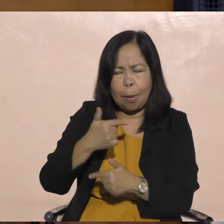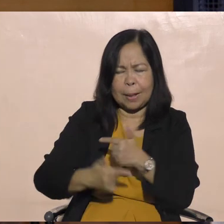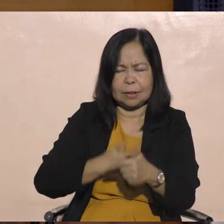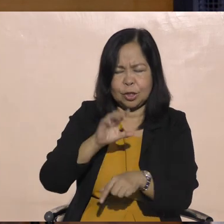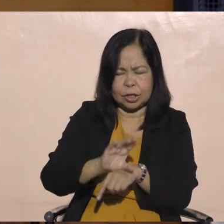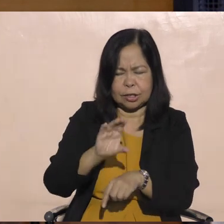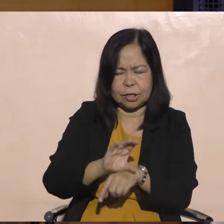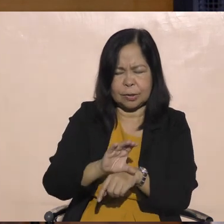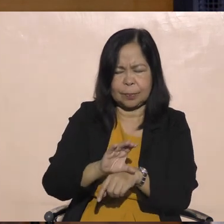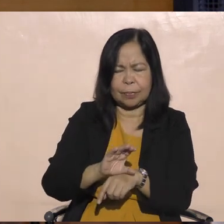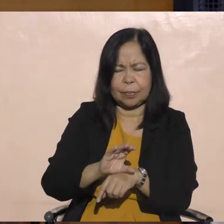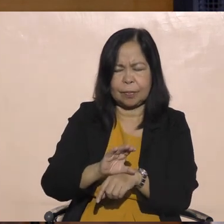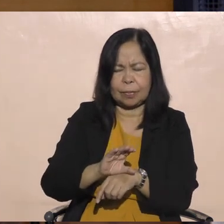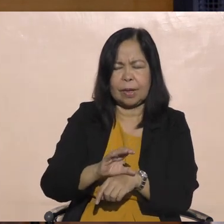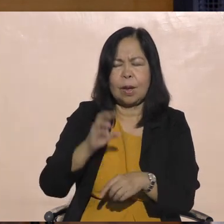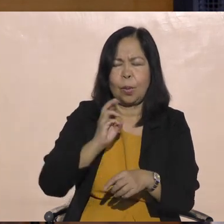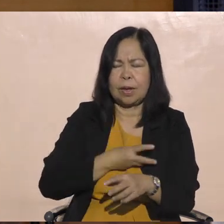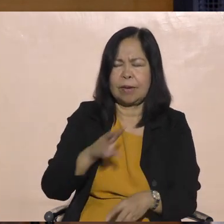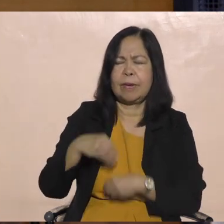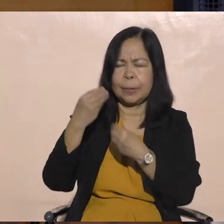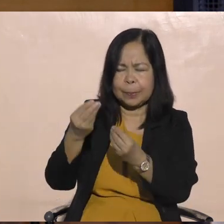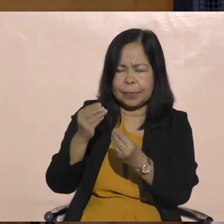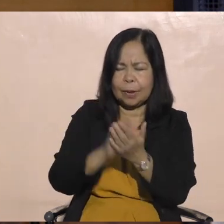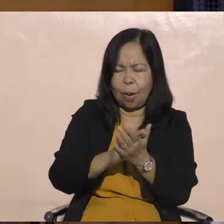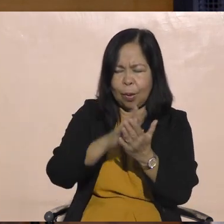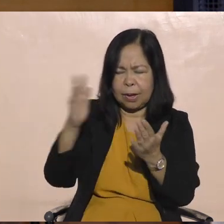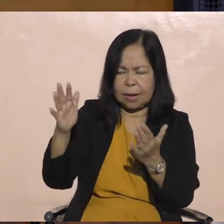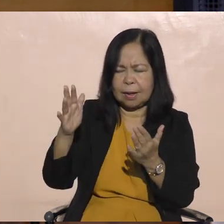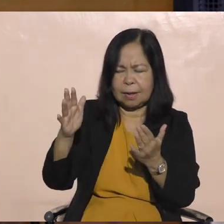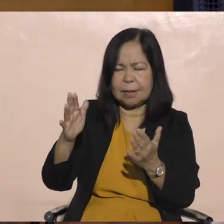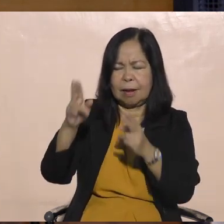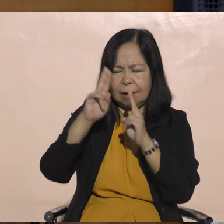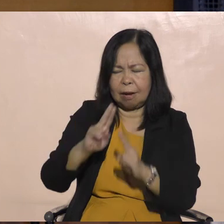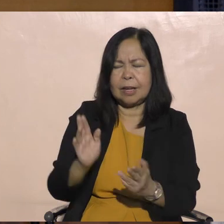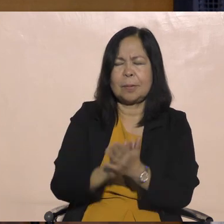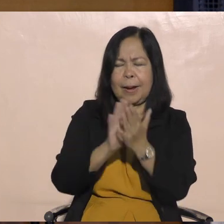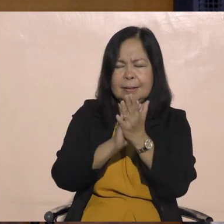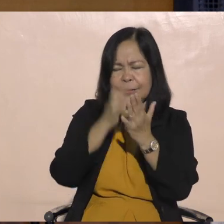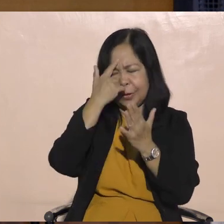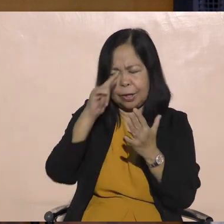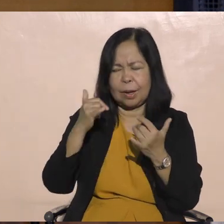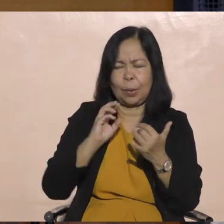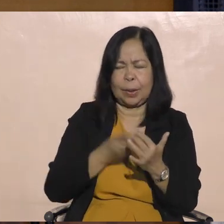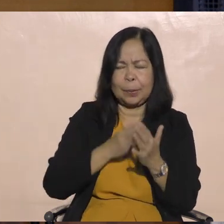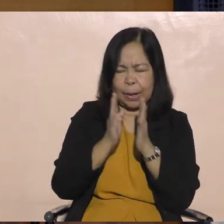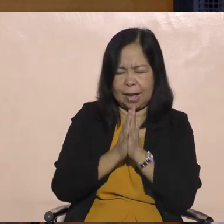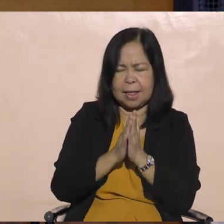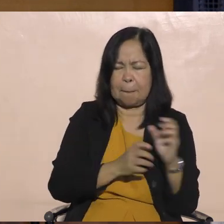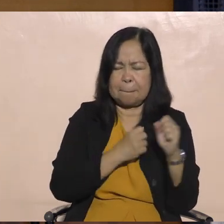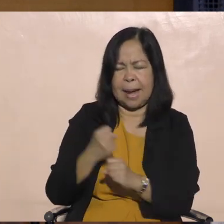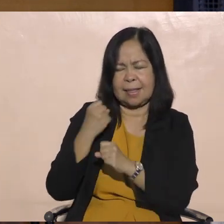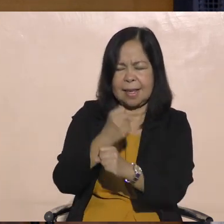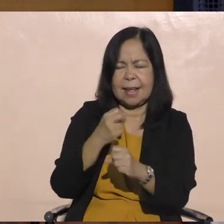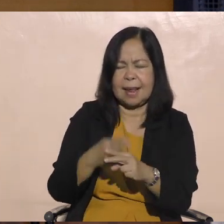our friends, oh God, that are watching today. We give you glory. We give you praise. For this we pray in the